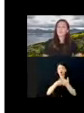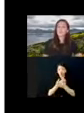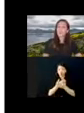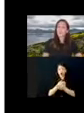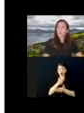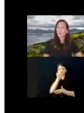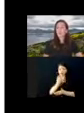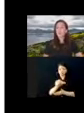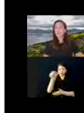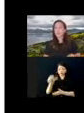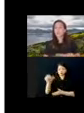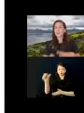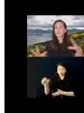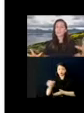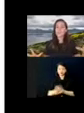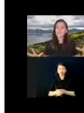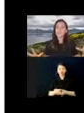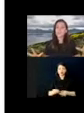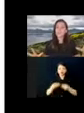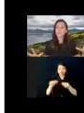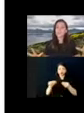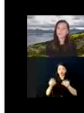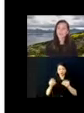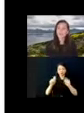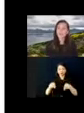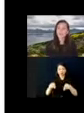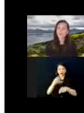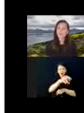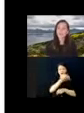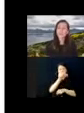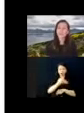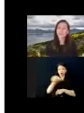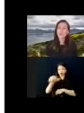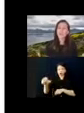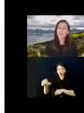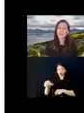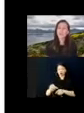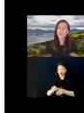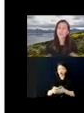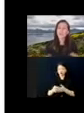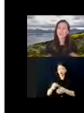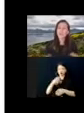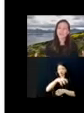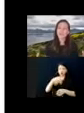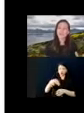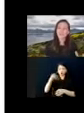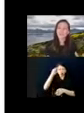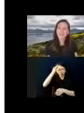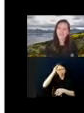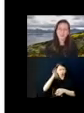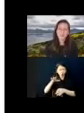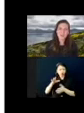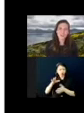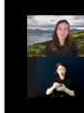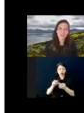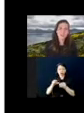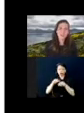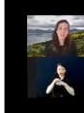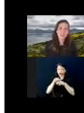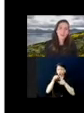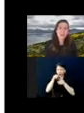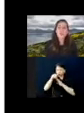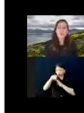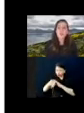more remote areas, which I think given Indonesia's geography is really good news, because reaching people outside of Java is often a major